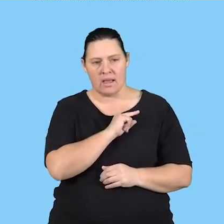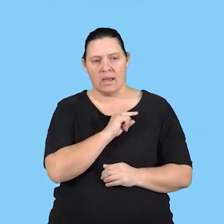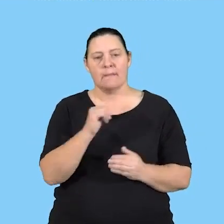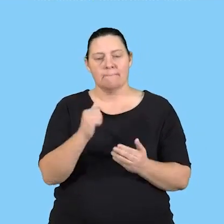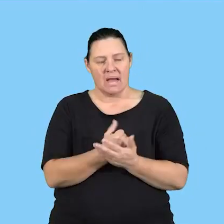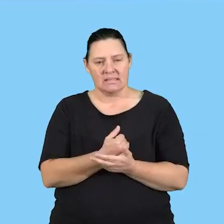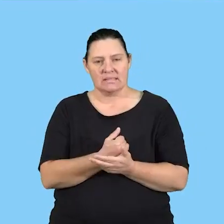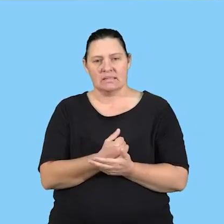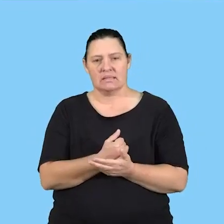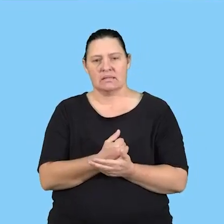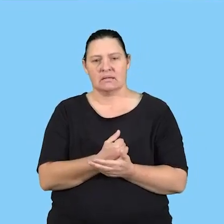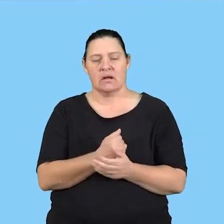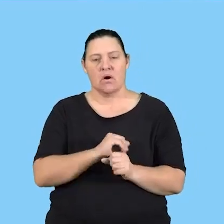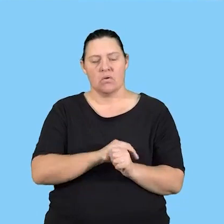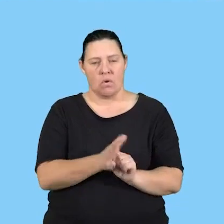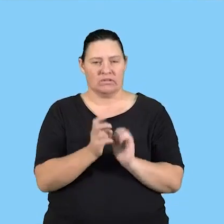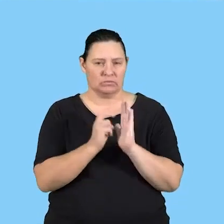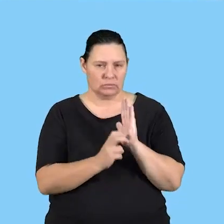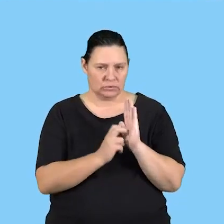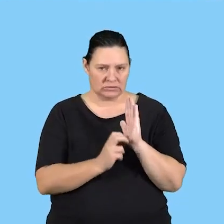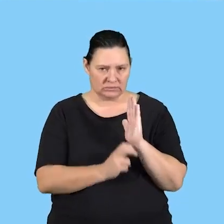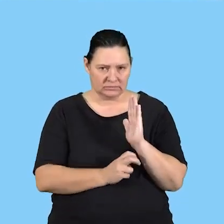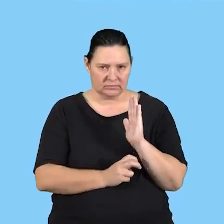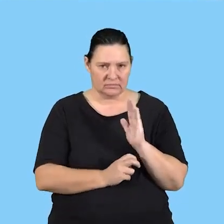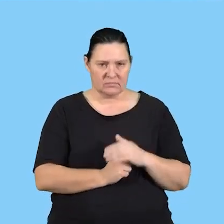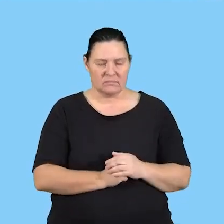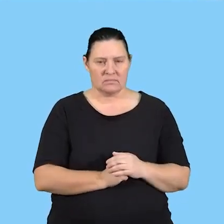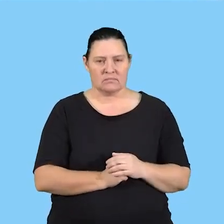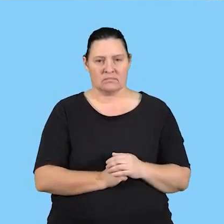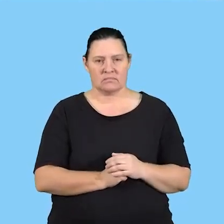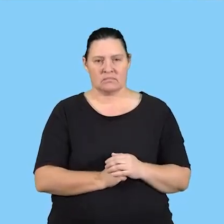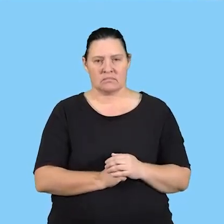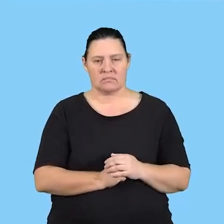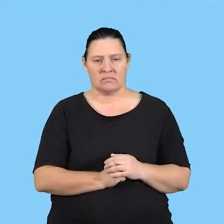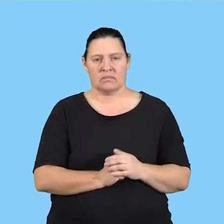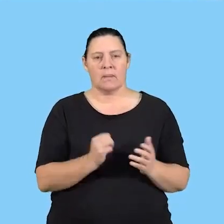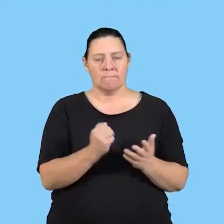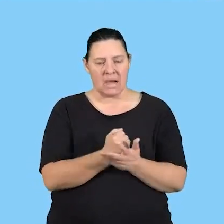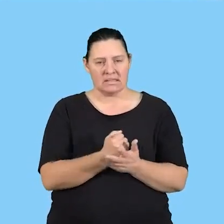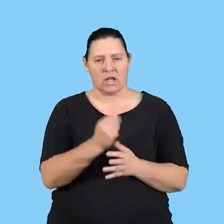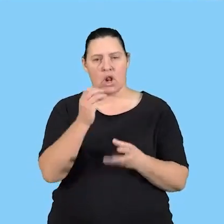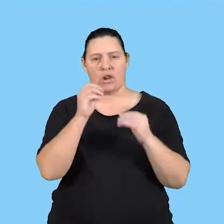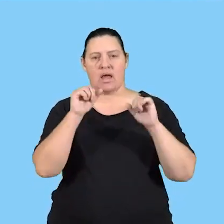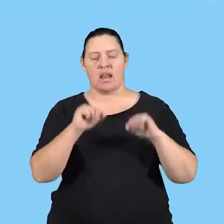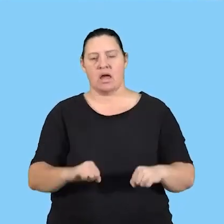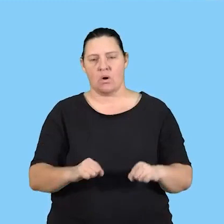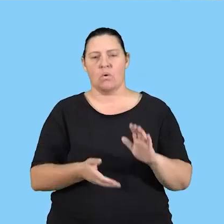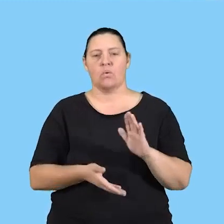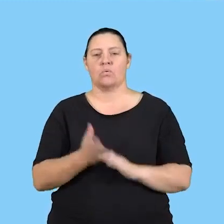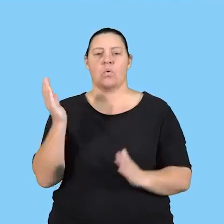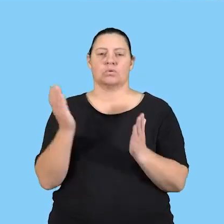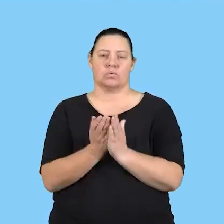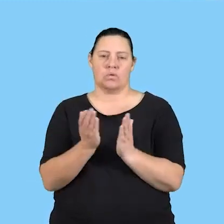retain the COVID protocols, we had to allow learners to come to